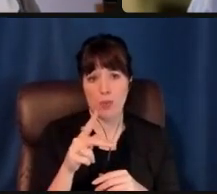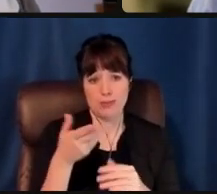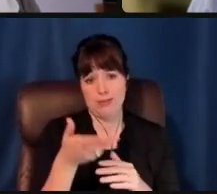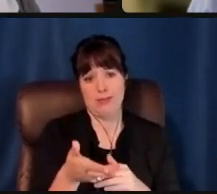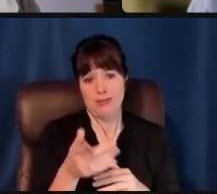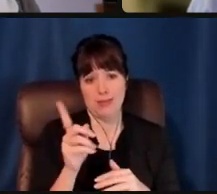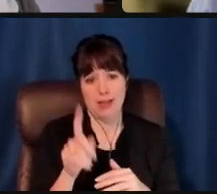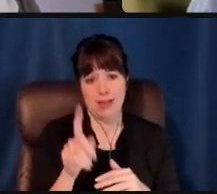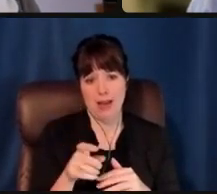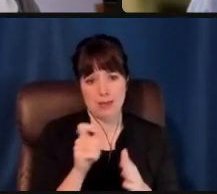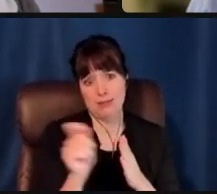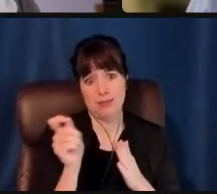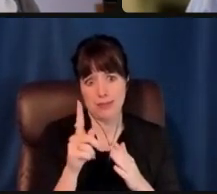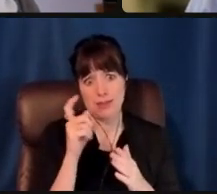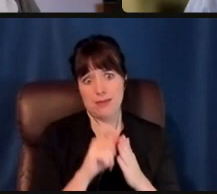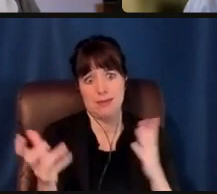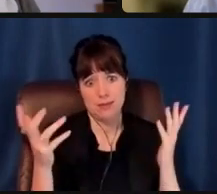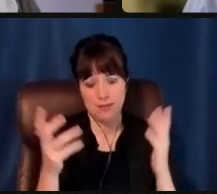makes sense.